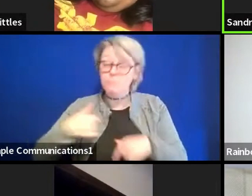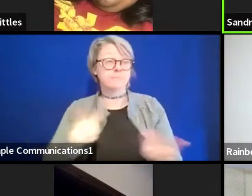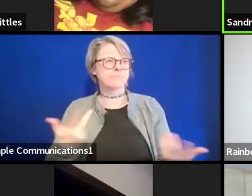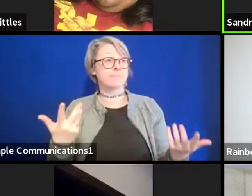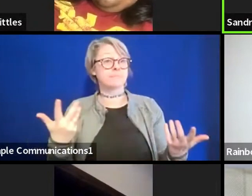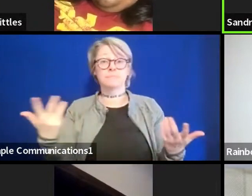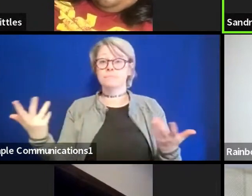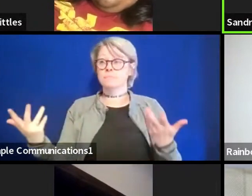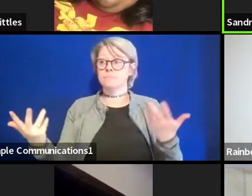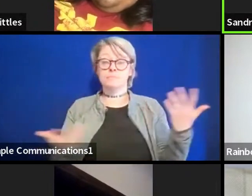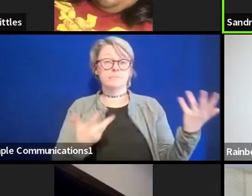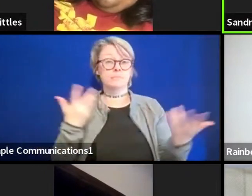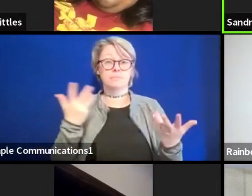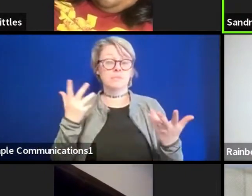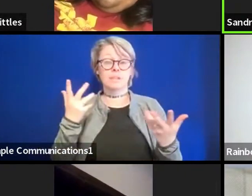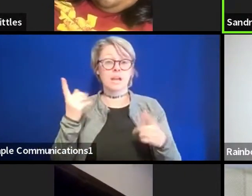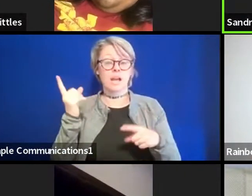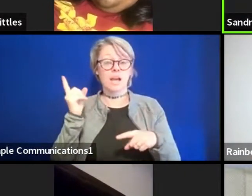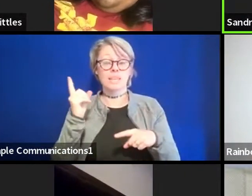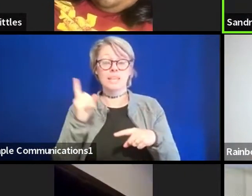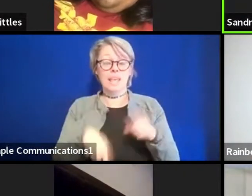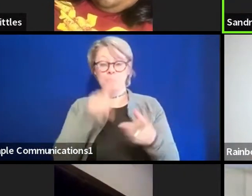like, I cannot believe you said that,